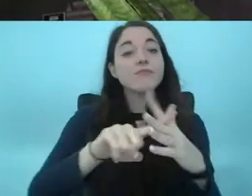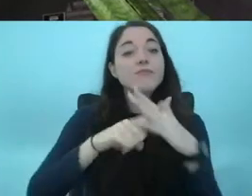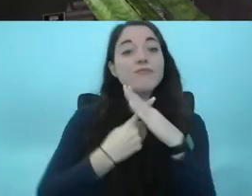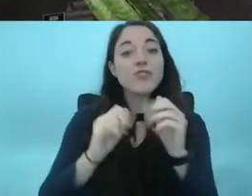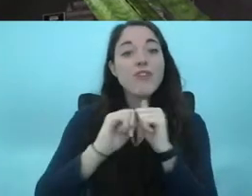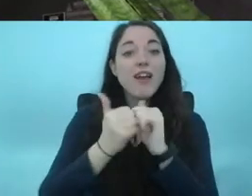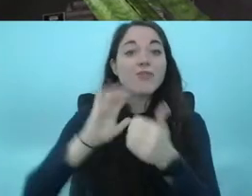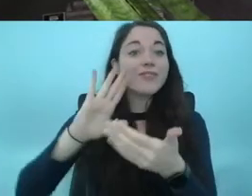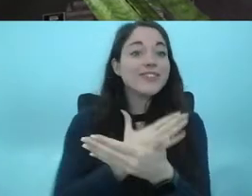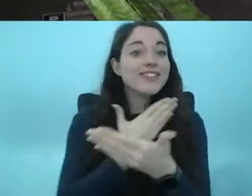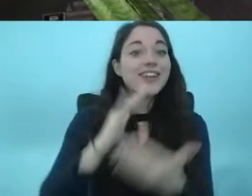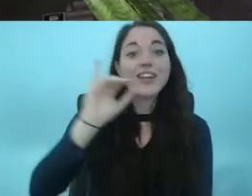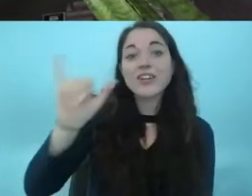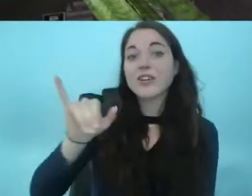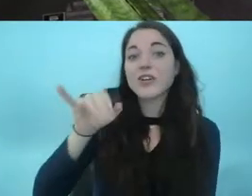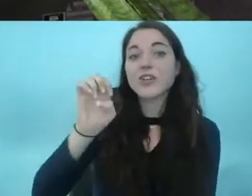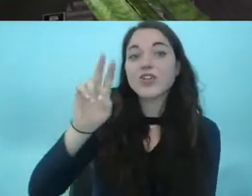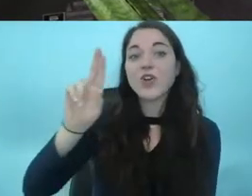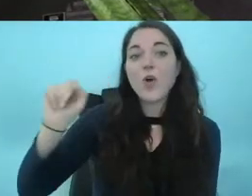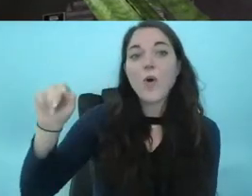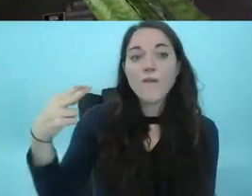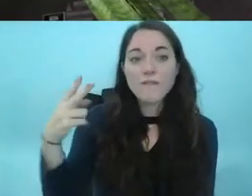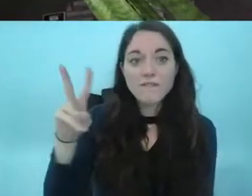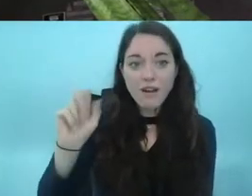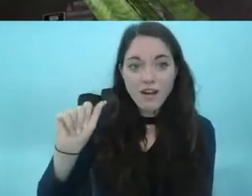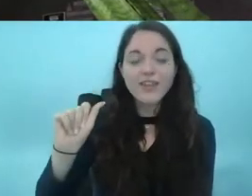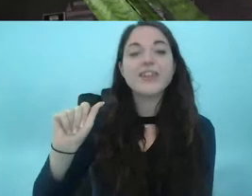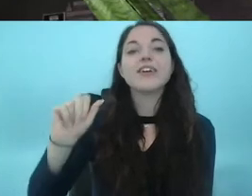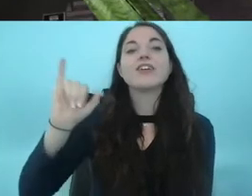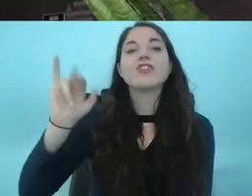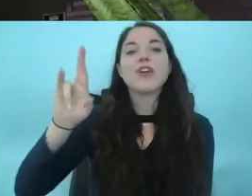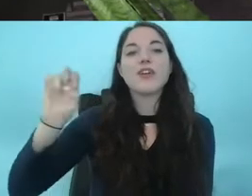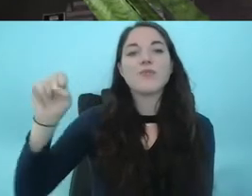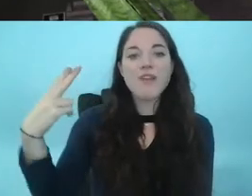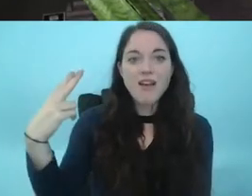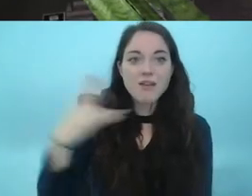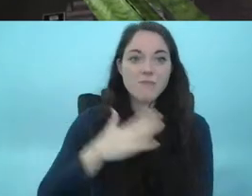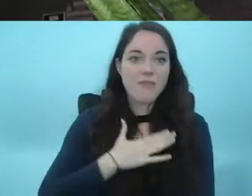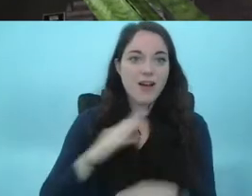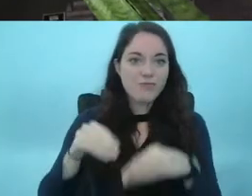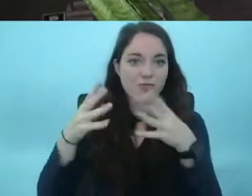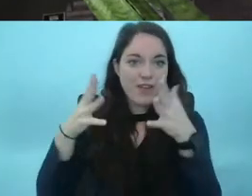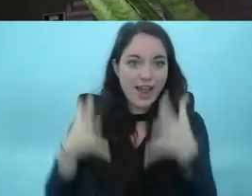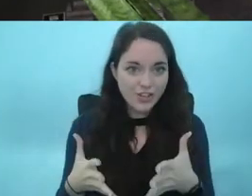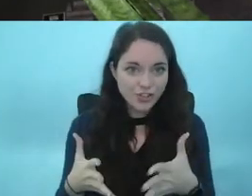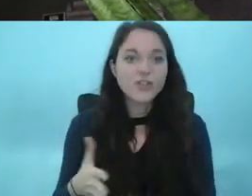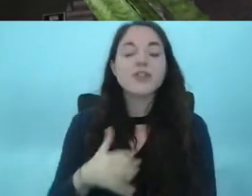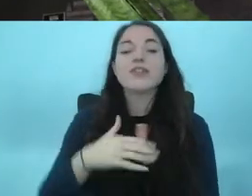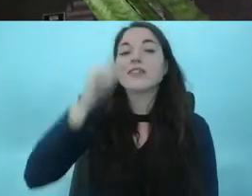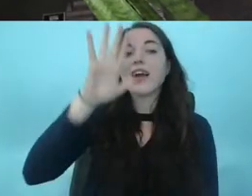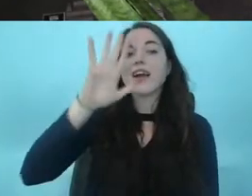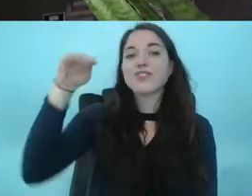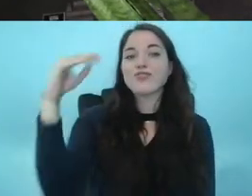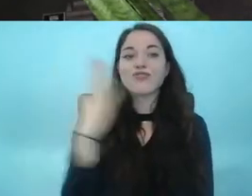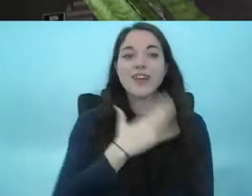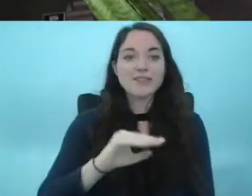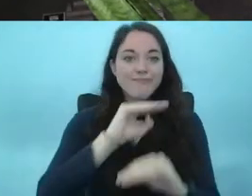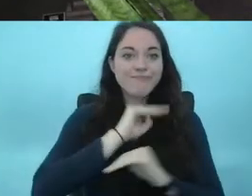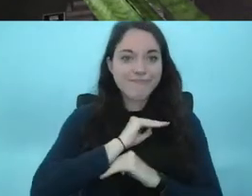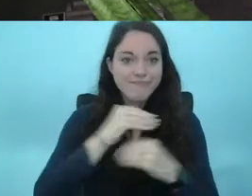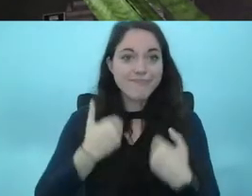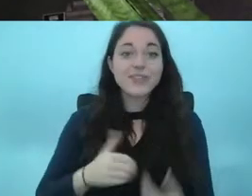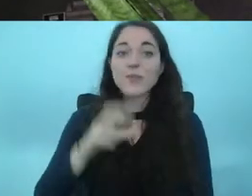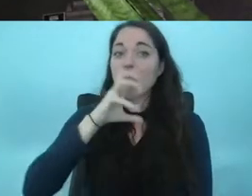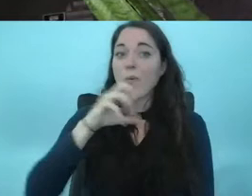chorus. Jehovah Jireh, my provider, God's grace is sufficient for me. It's a old song